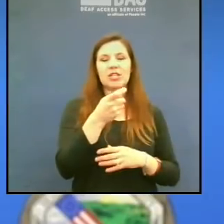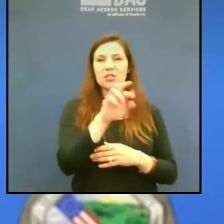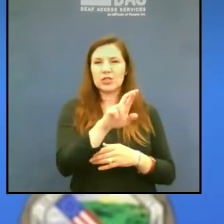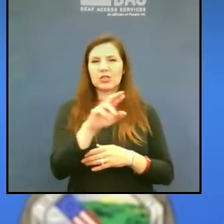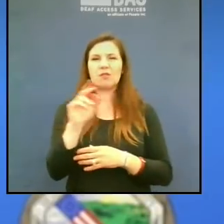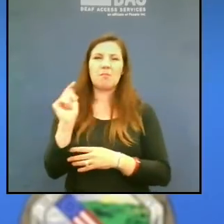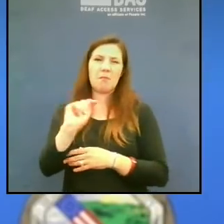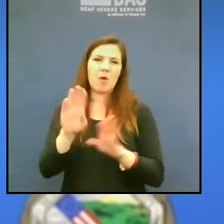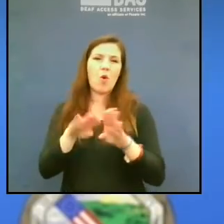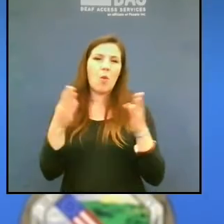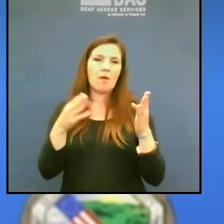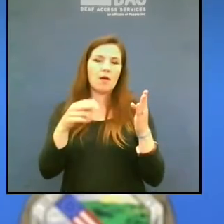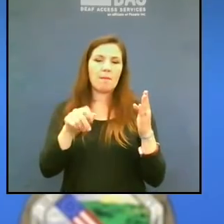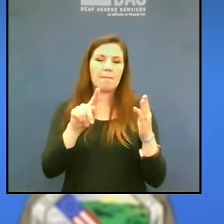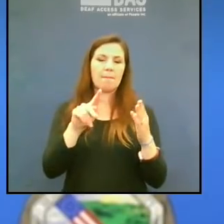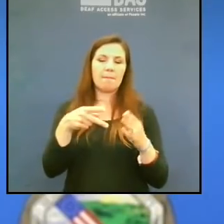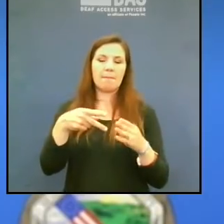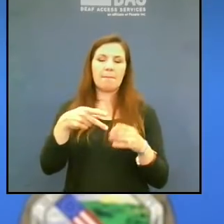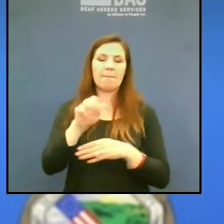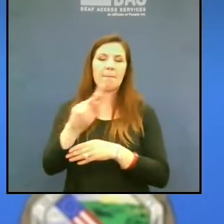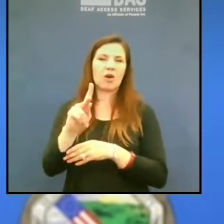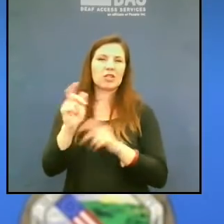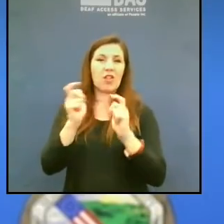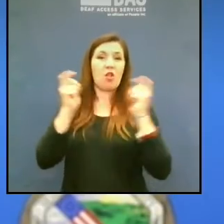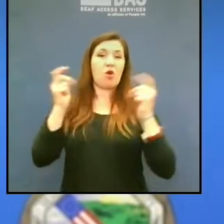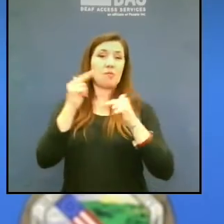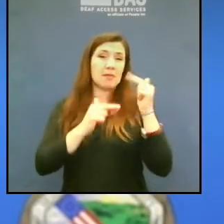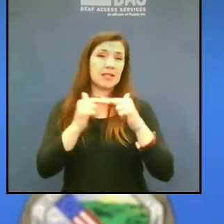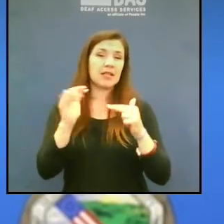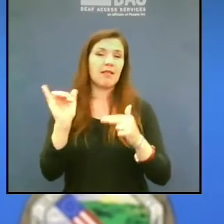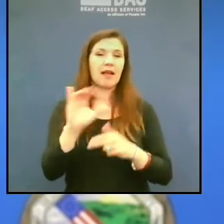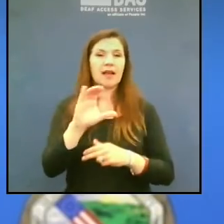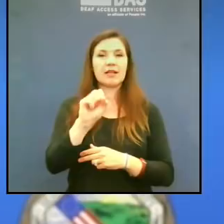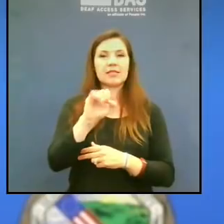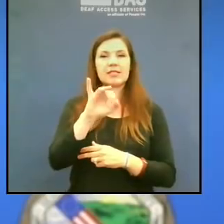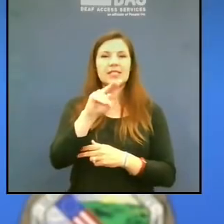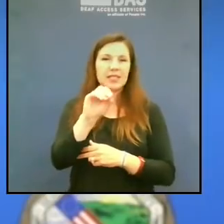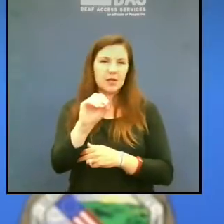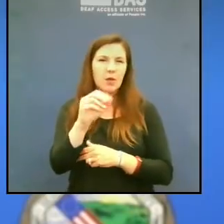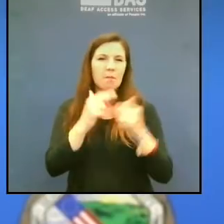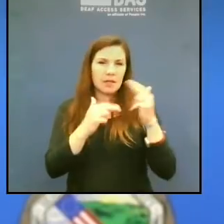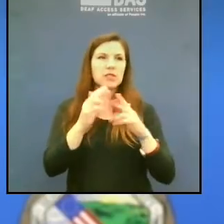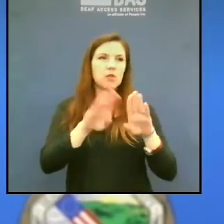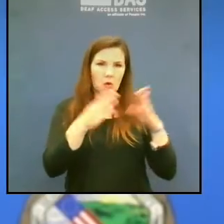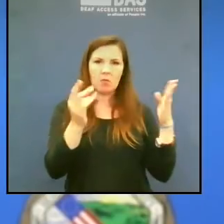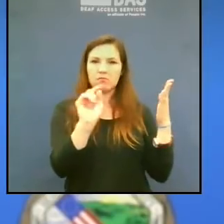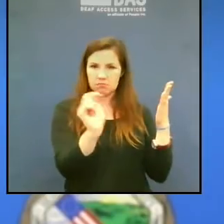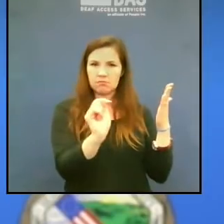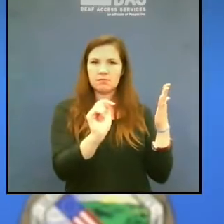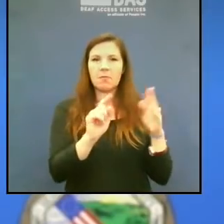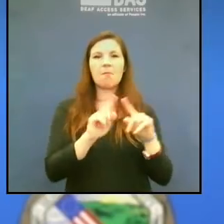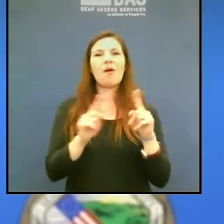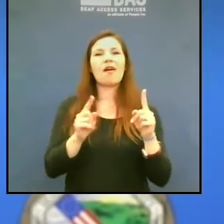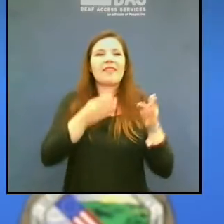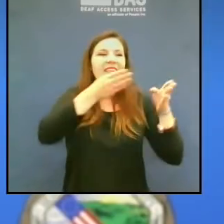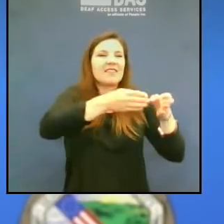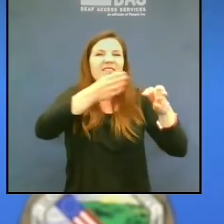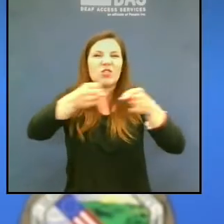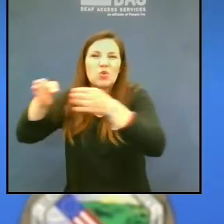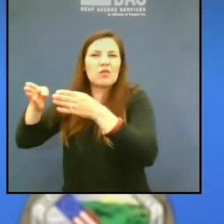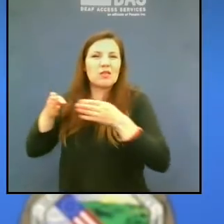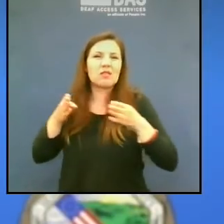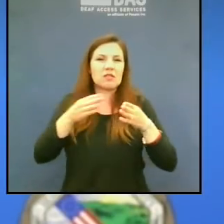parks in the larger buildings, like the casino buildings and the like, but the freestanding shelters are sometimes in the middle of